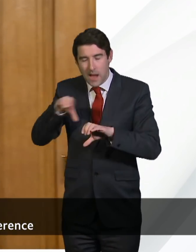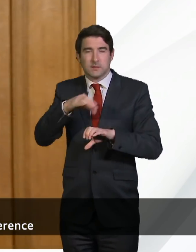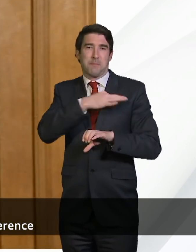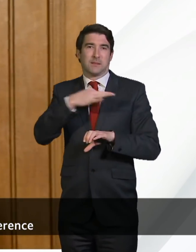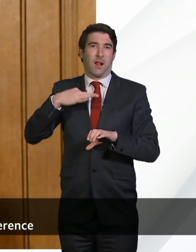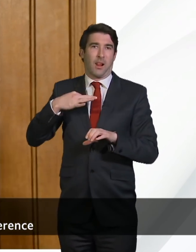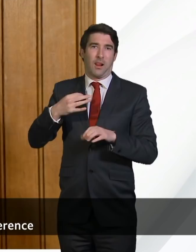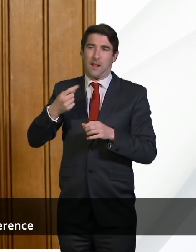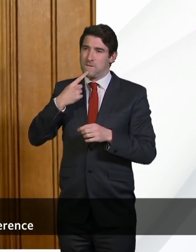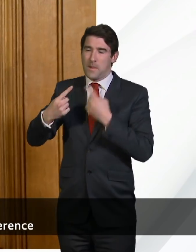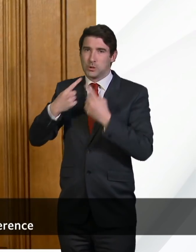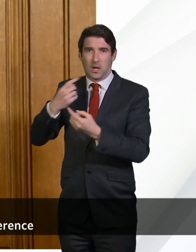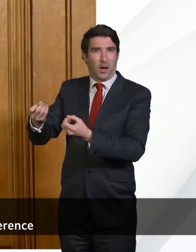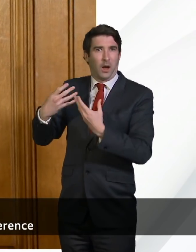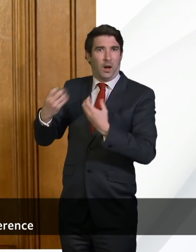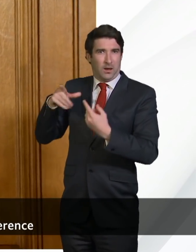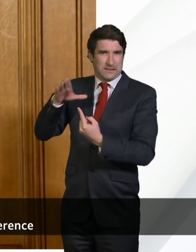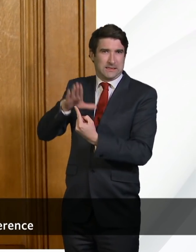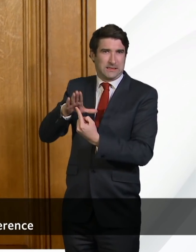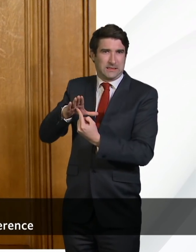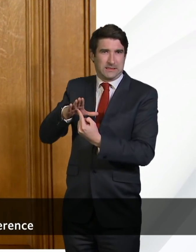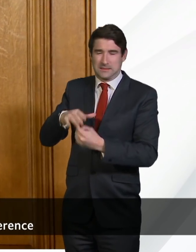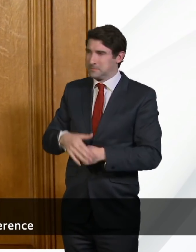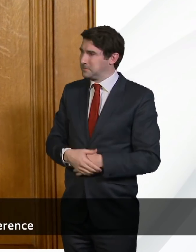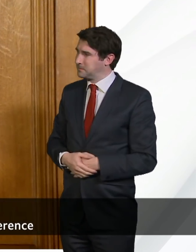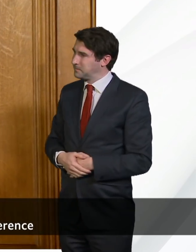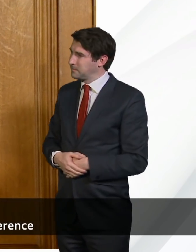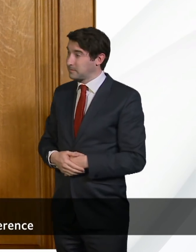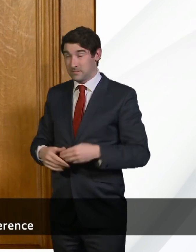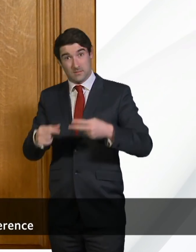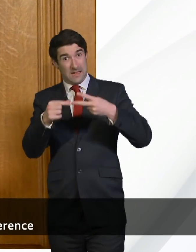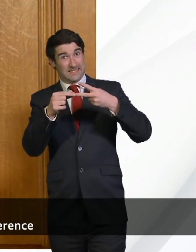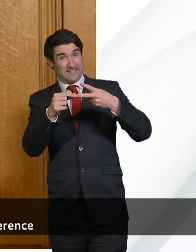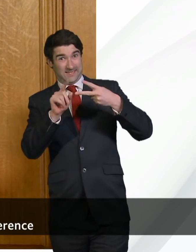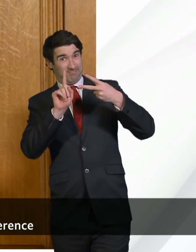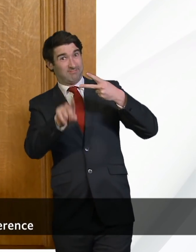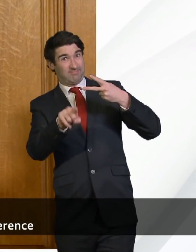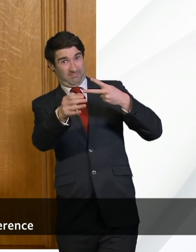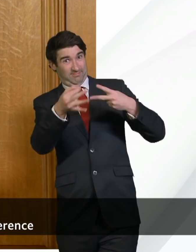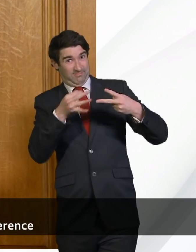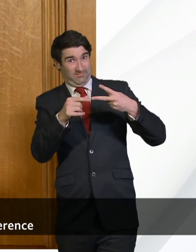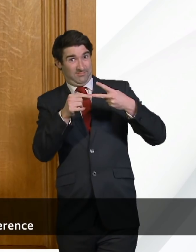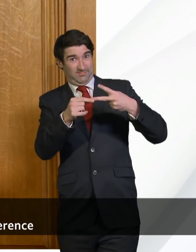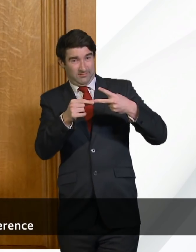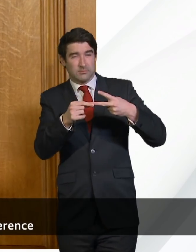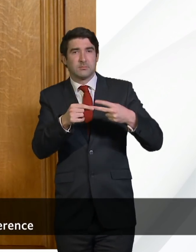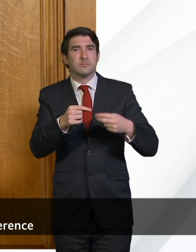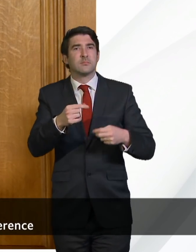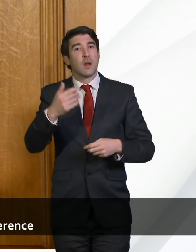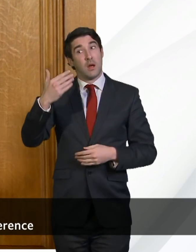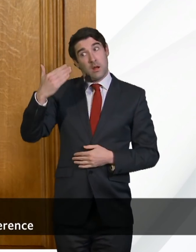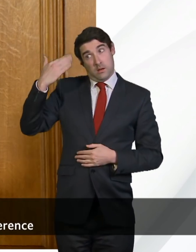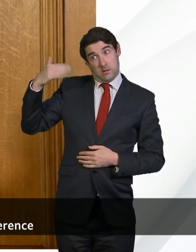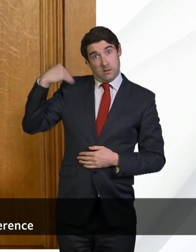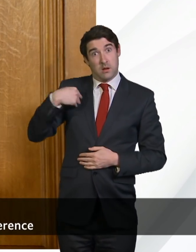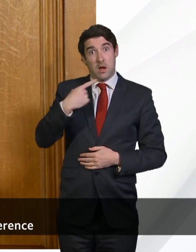Answering directly the question that you asked about the speed, at the time when I was first talking about this, the